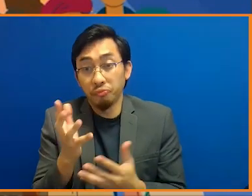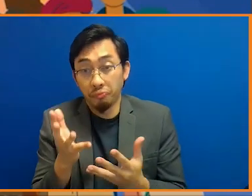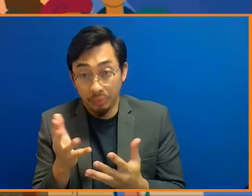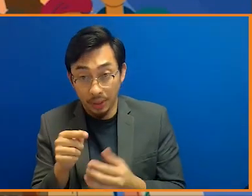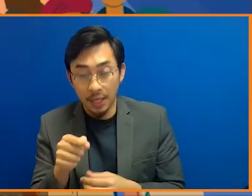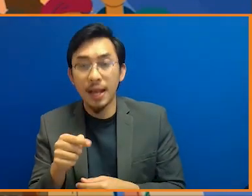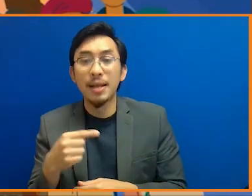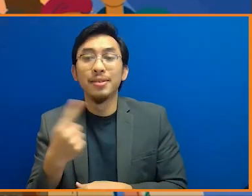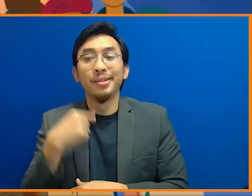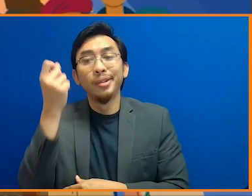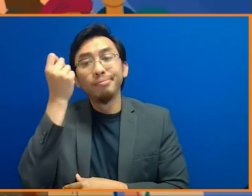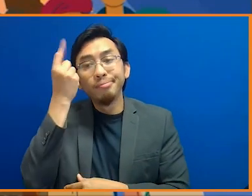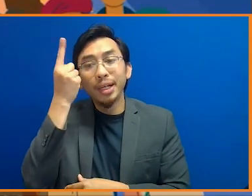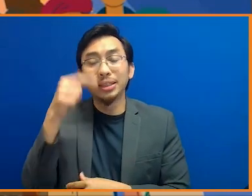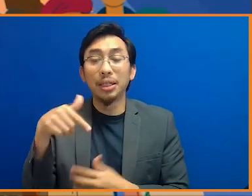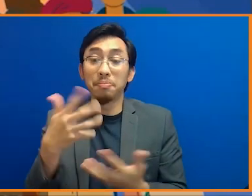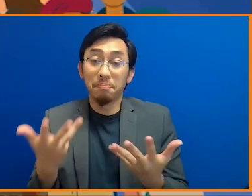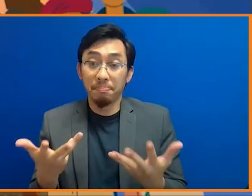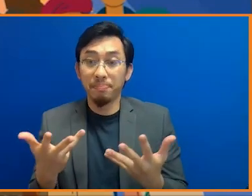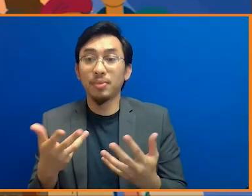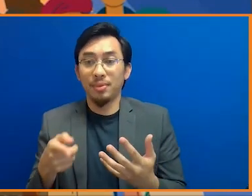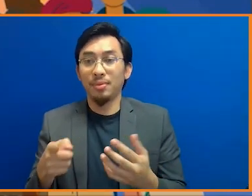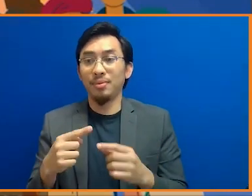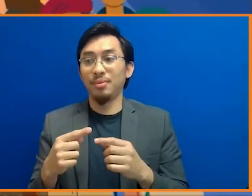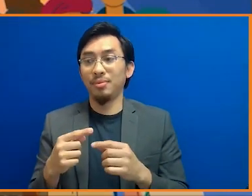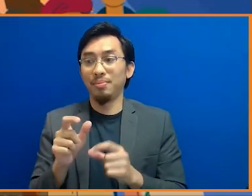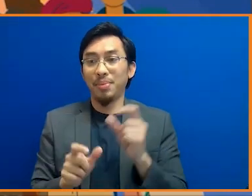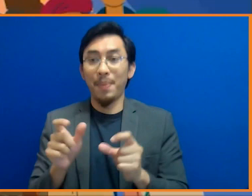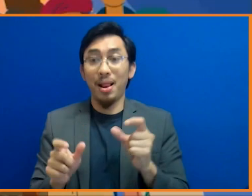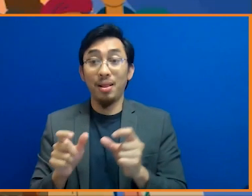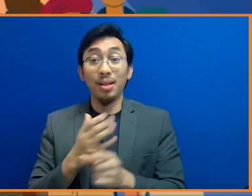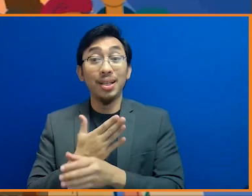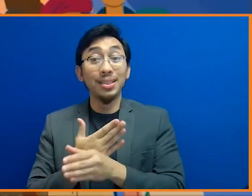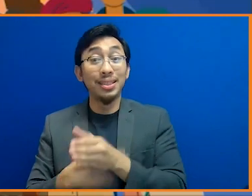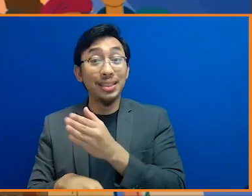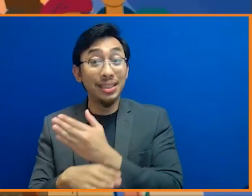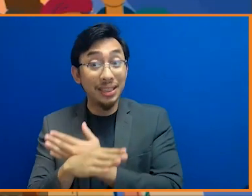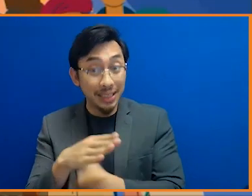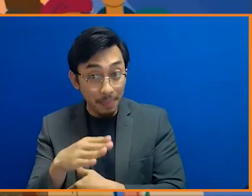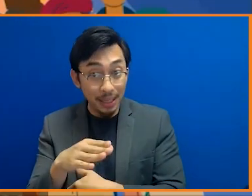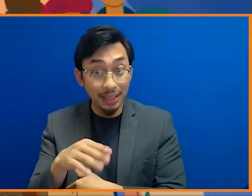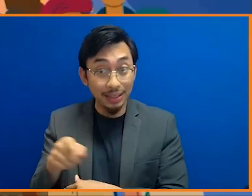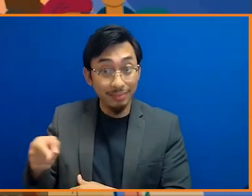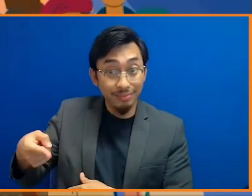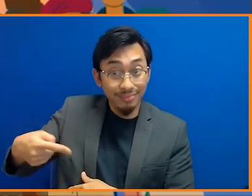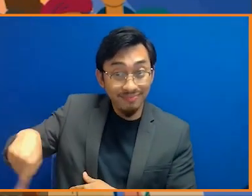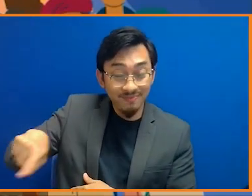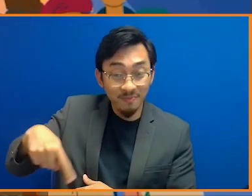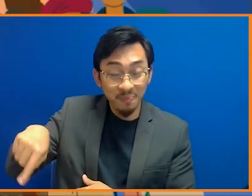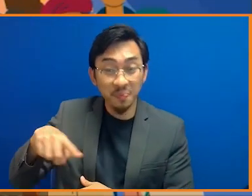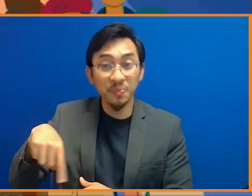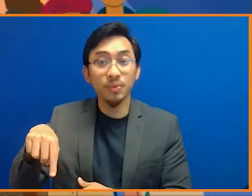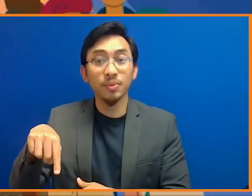capacity. We understand that there are people with disability.